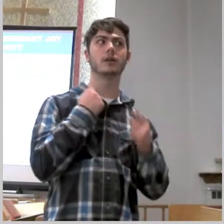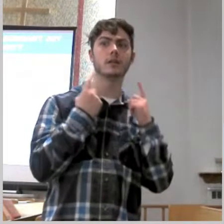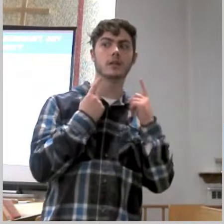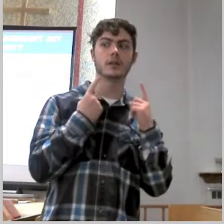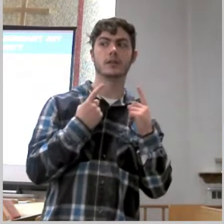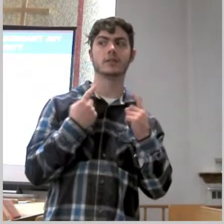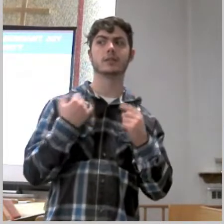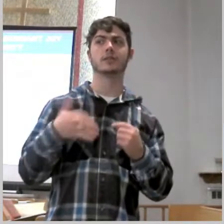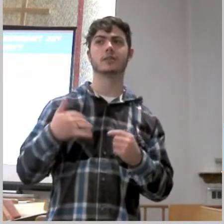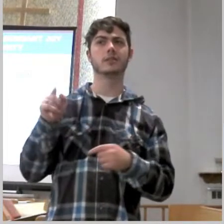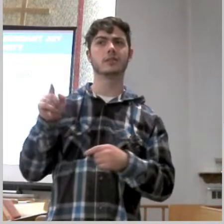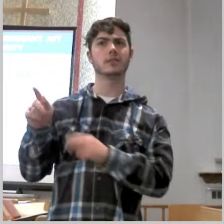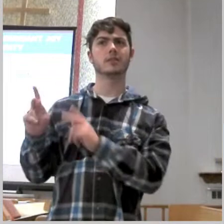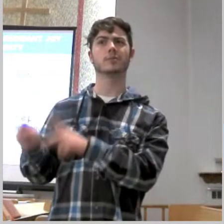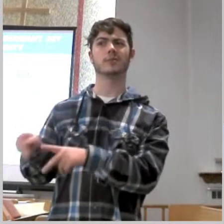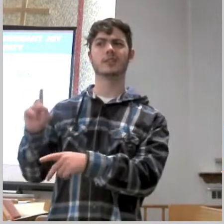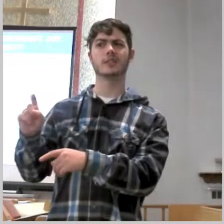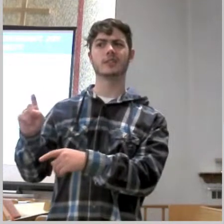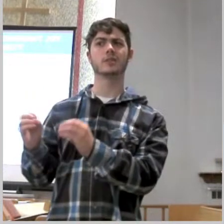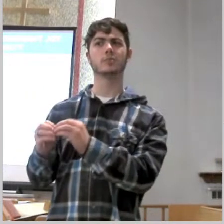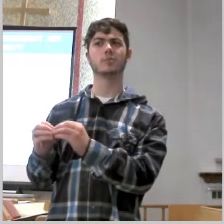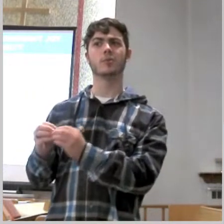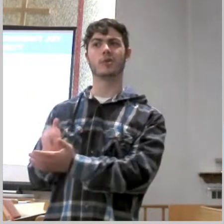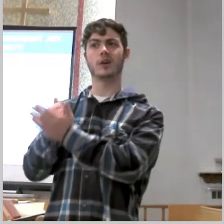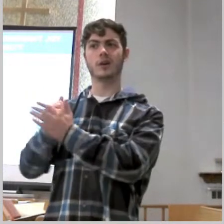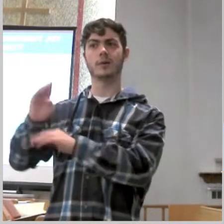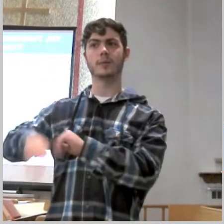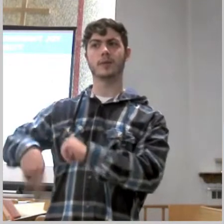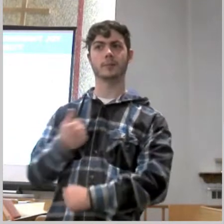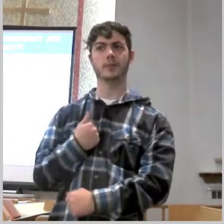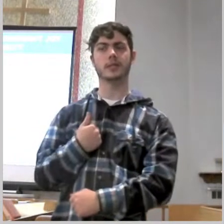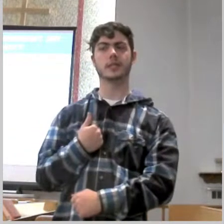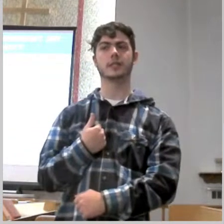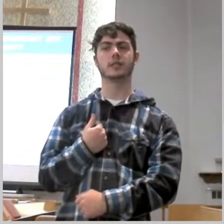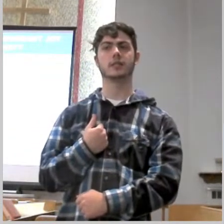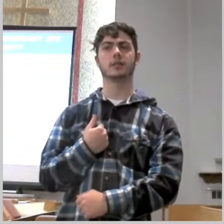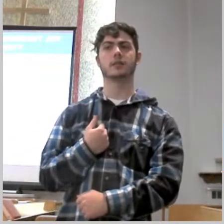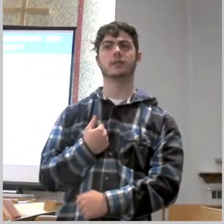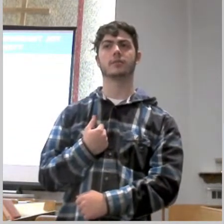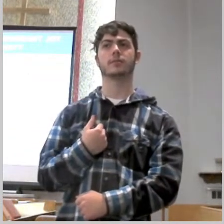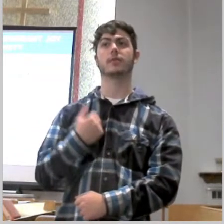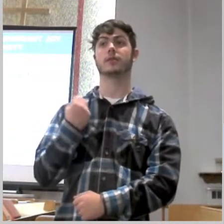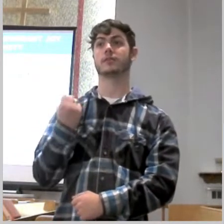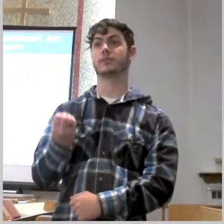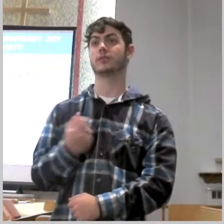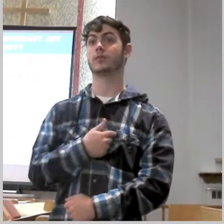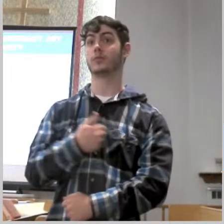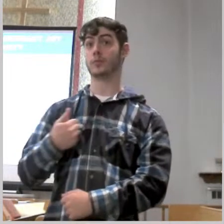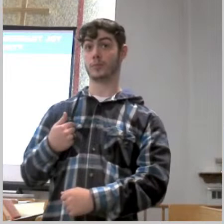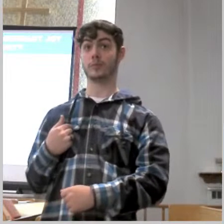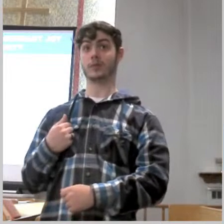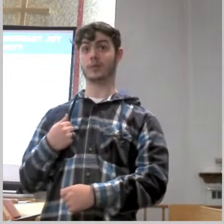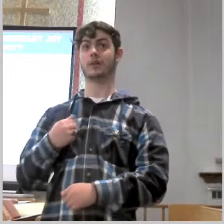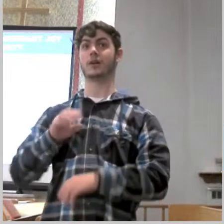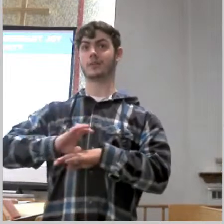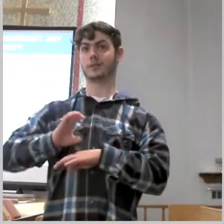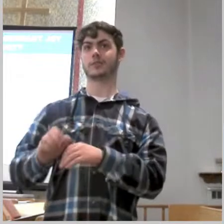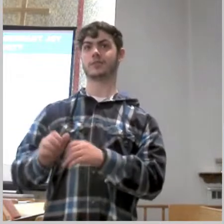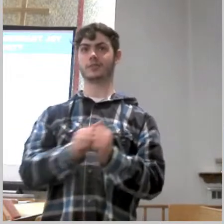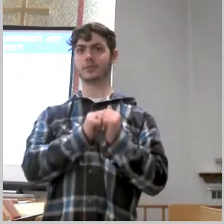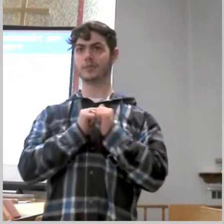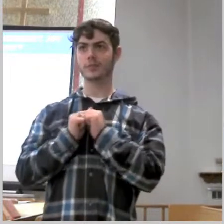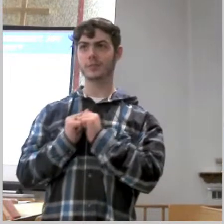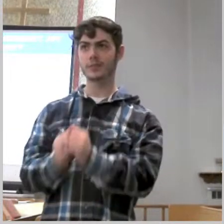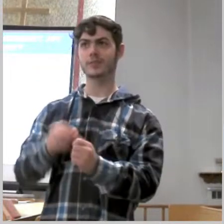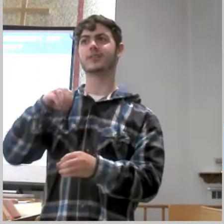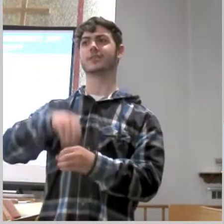God's children is in more need than what you determined to be. And so we as a church now are in a situation